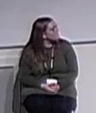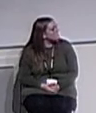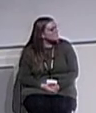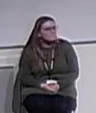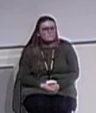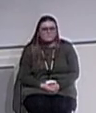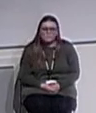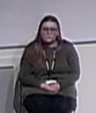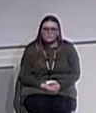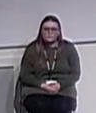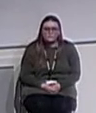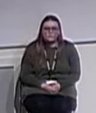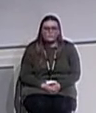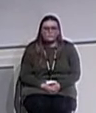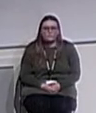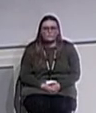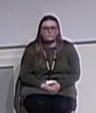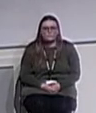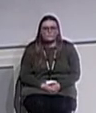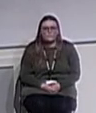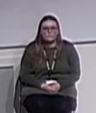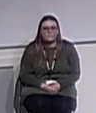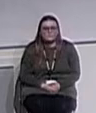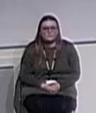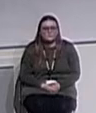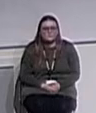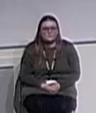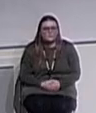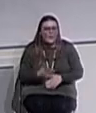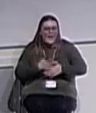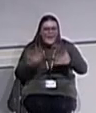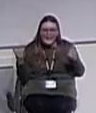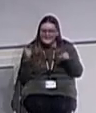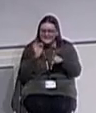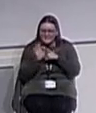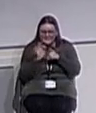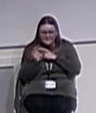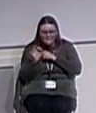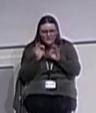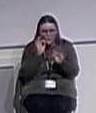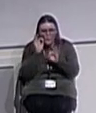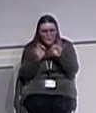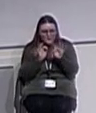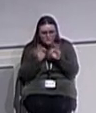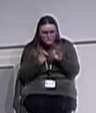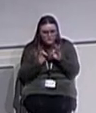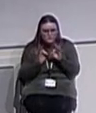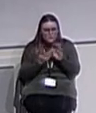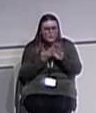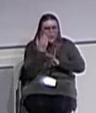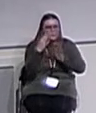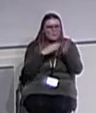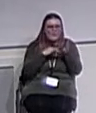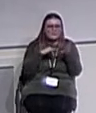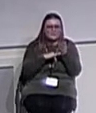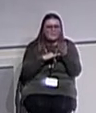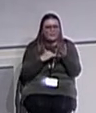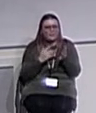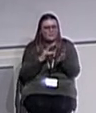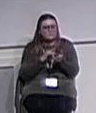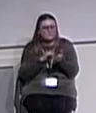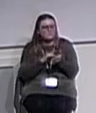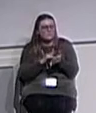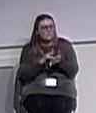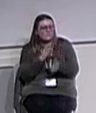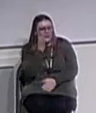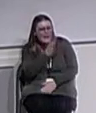admissions team are over there to help you out too. Of course, I've just talked about A-levels. All of these are equivalents in if you're doing an international baccalaureate or you're